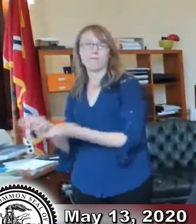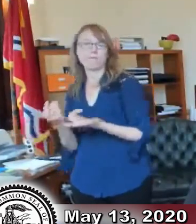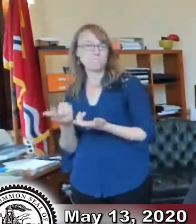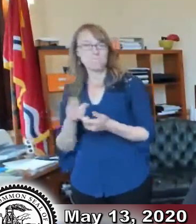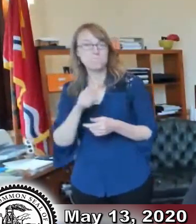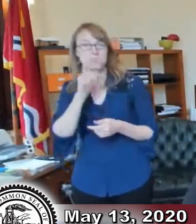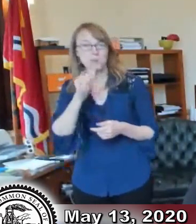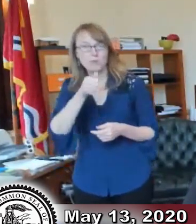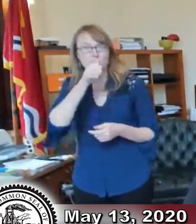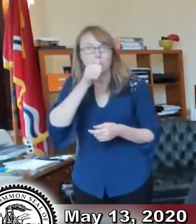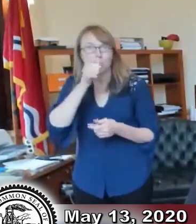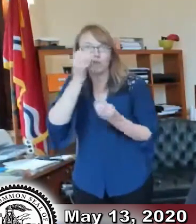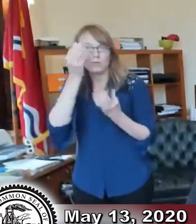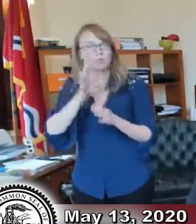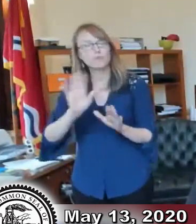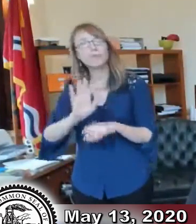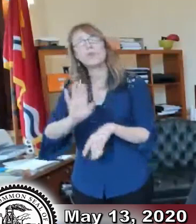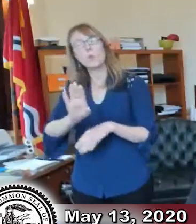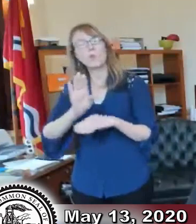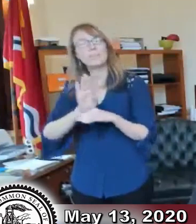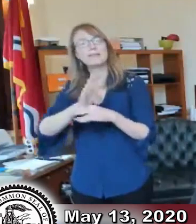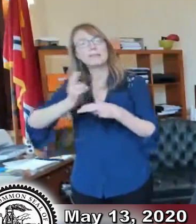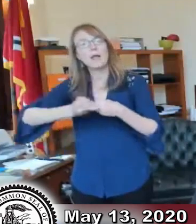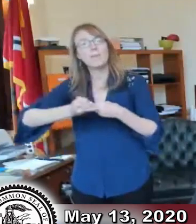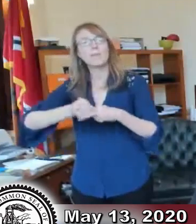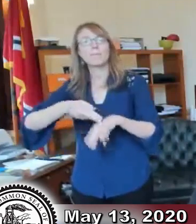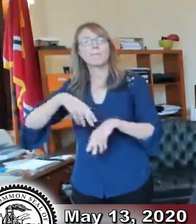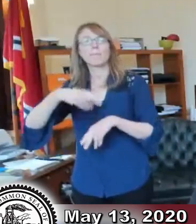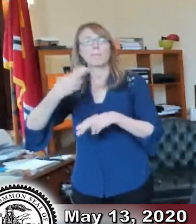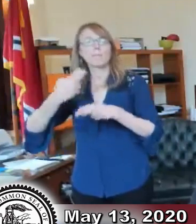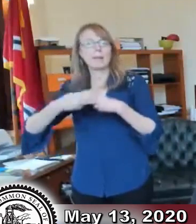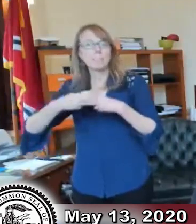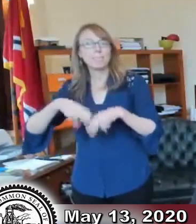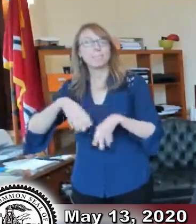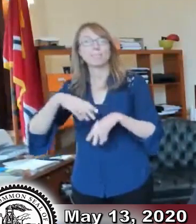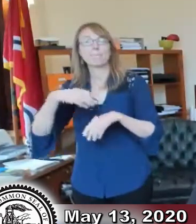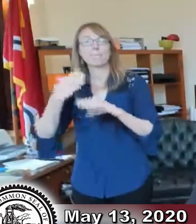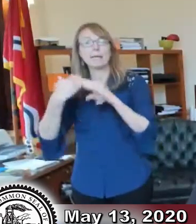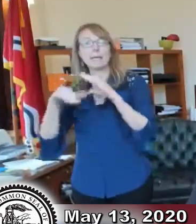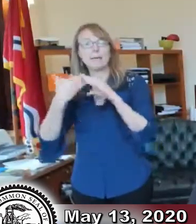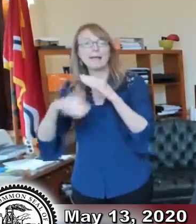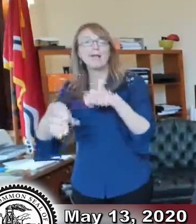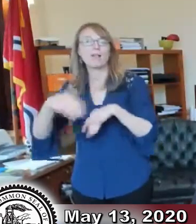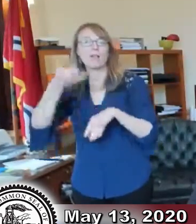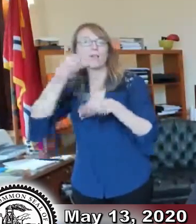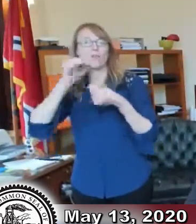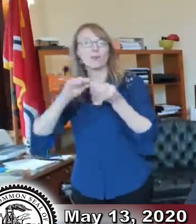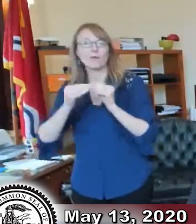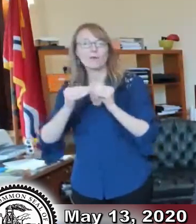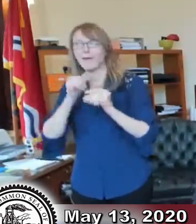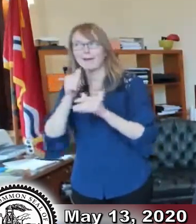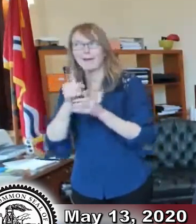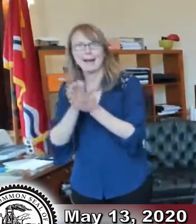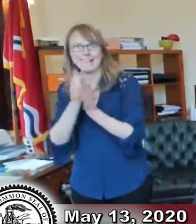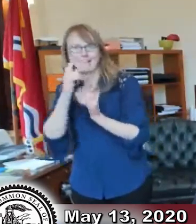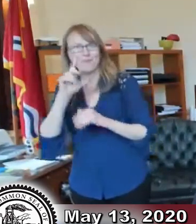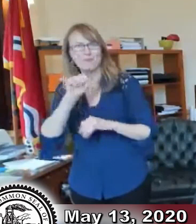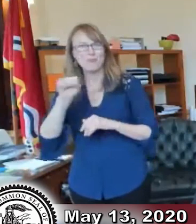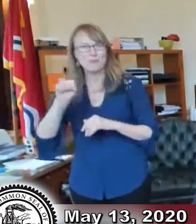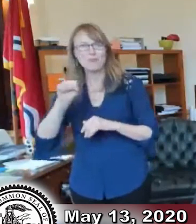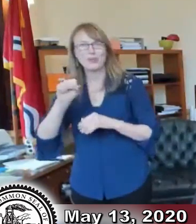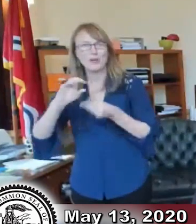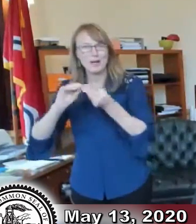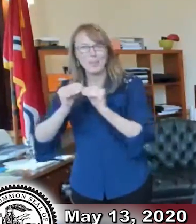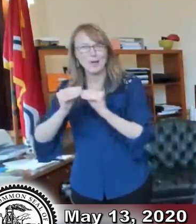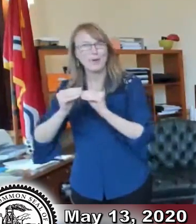information, just the name of your business, your name, your email, phone number, no social security numbers, no federal ID